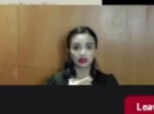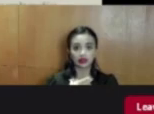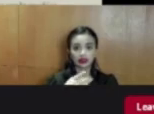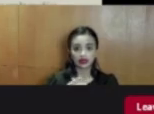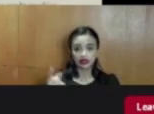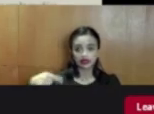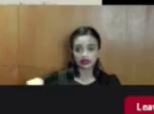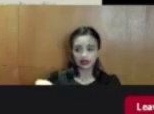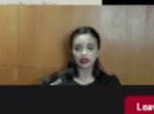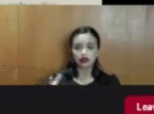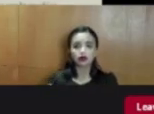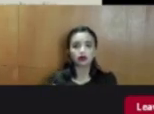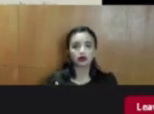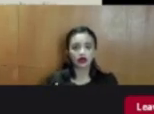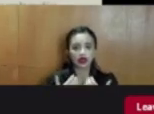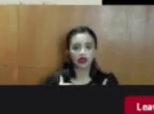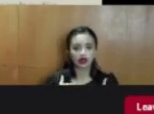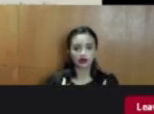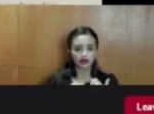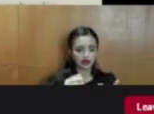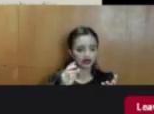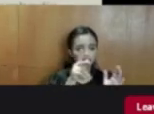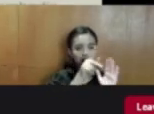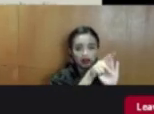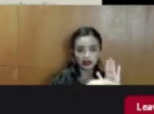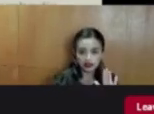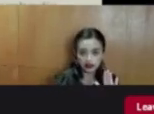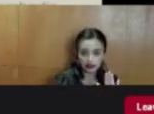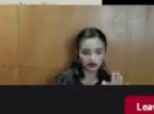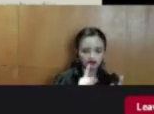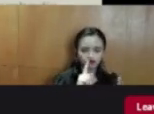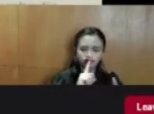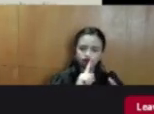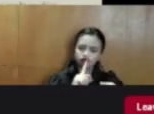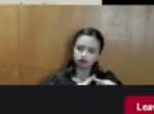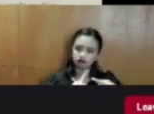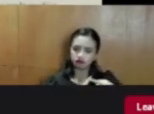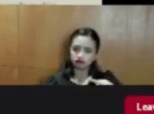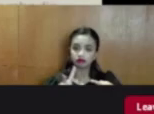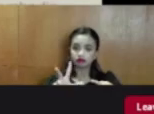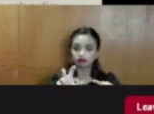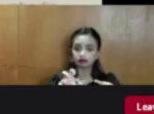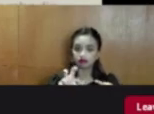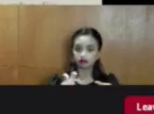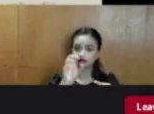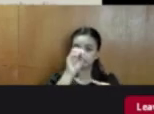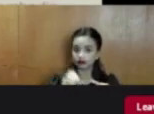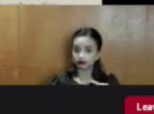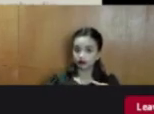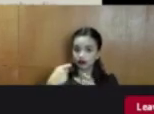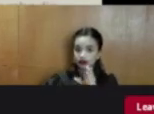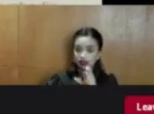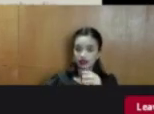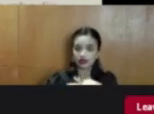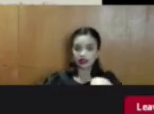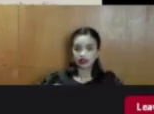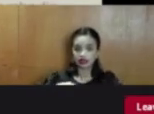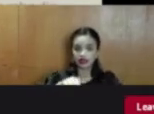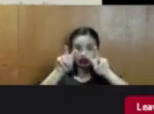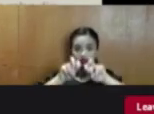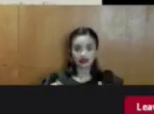put in place a number of policy instruments. One is this 300% tax rebate on research